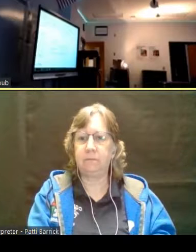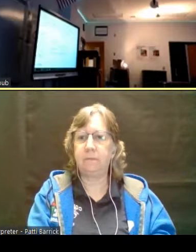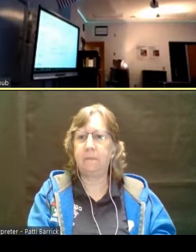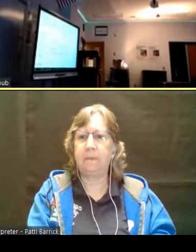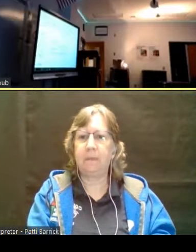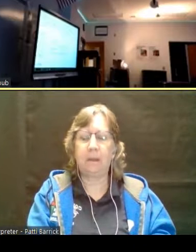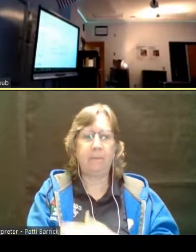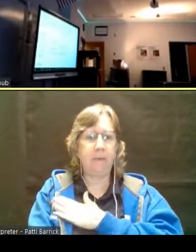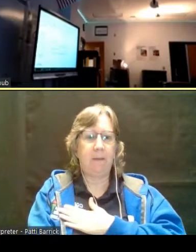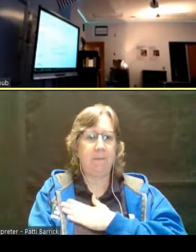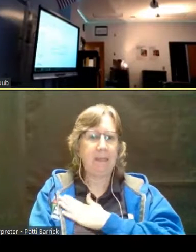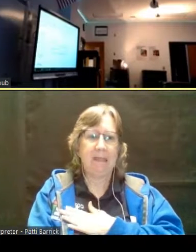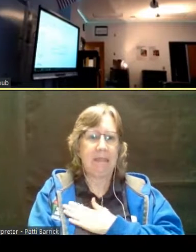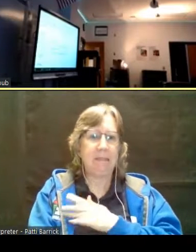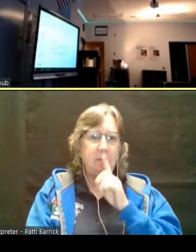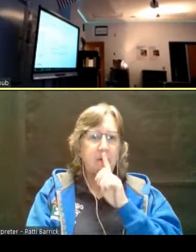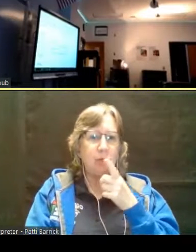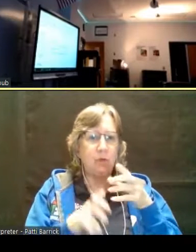So please make sure you have this.